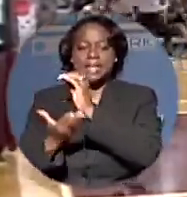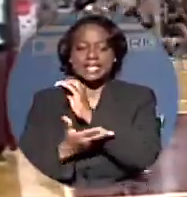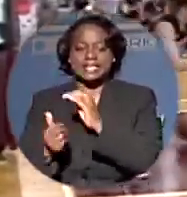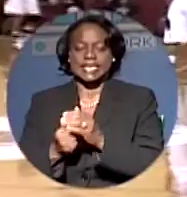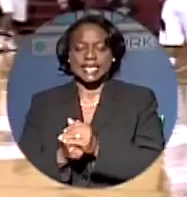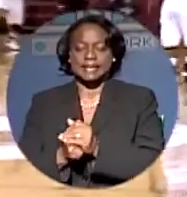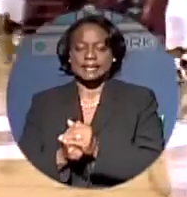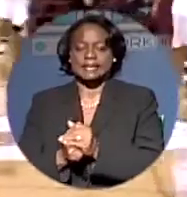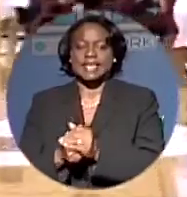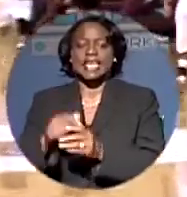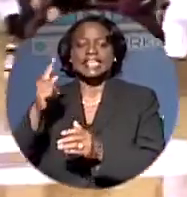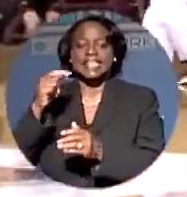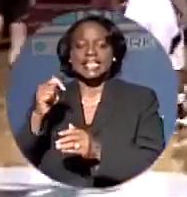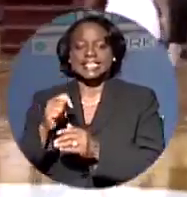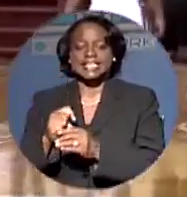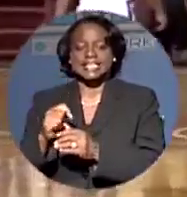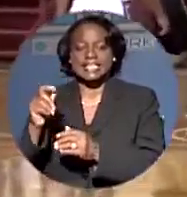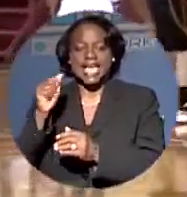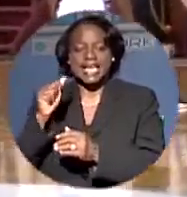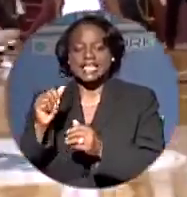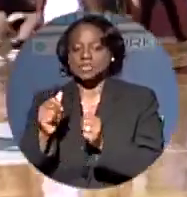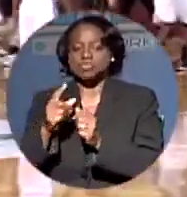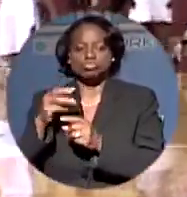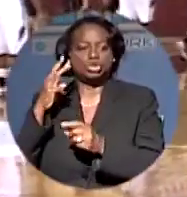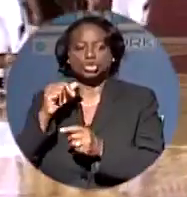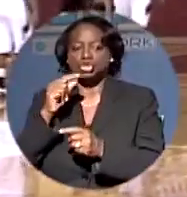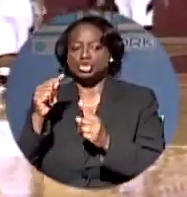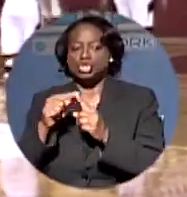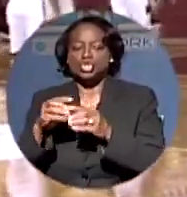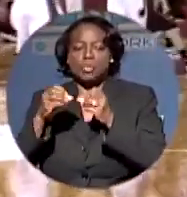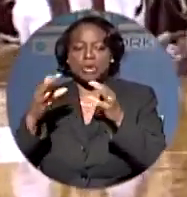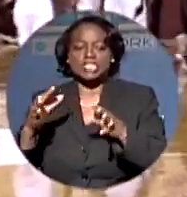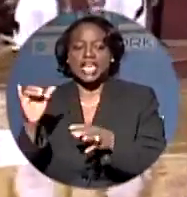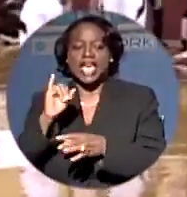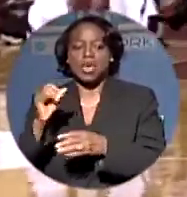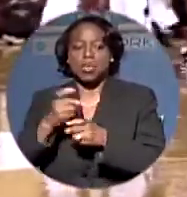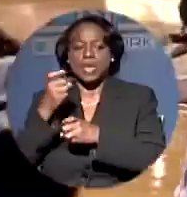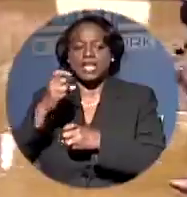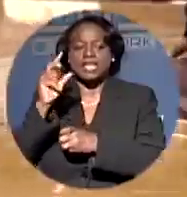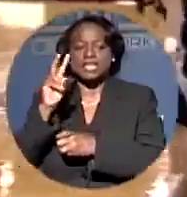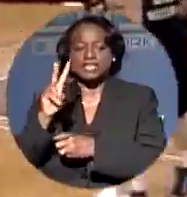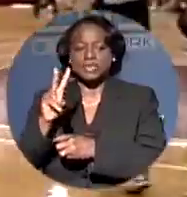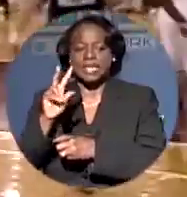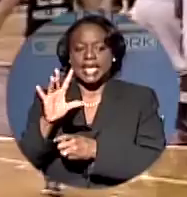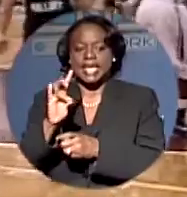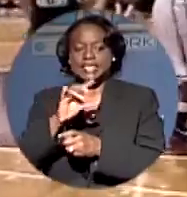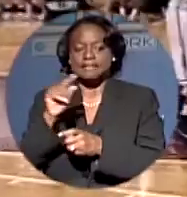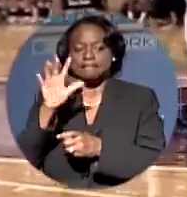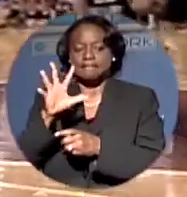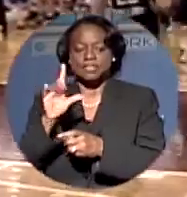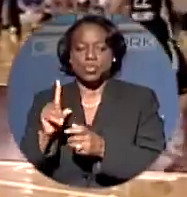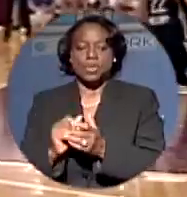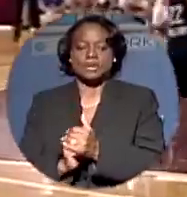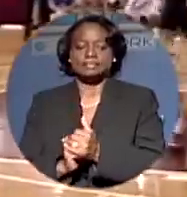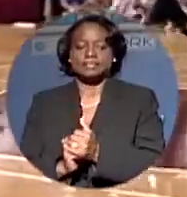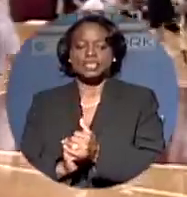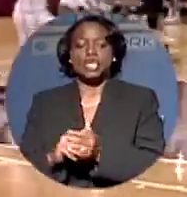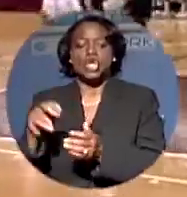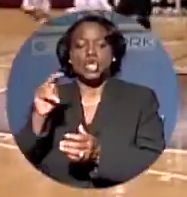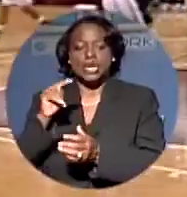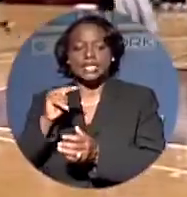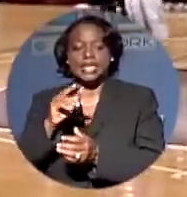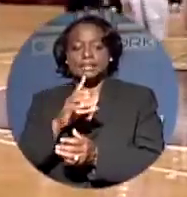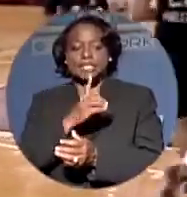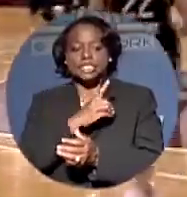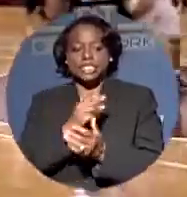outing. Texas A&M Aggies were too much for Iowa, winning at 70-51. Notre Dame and Duke in the Freeport Finals, and